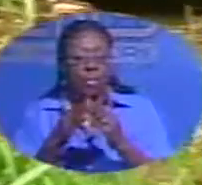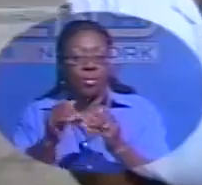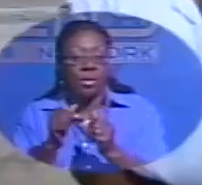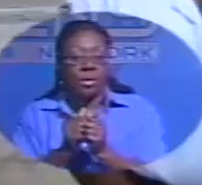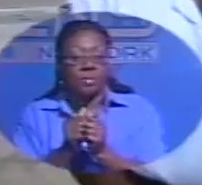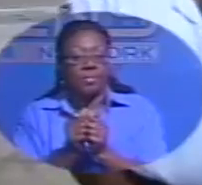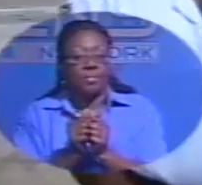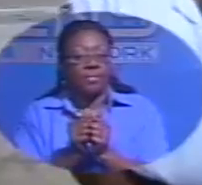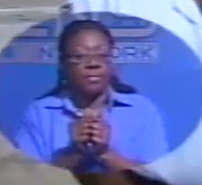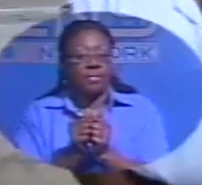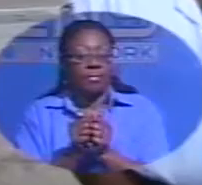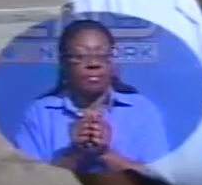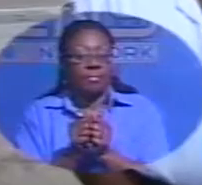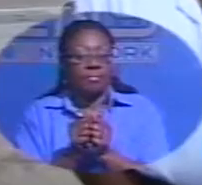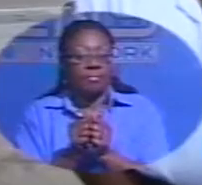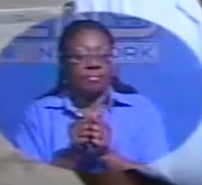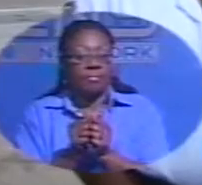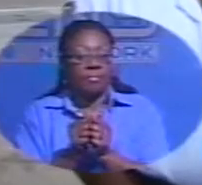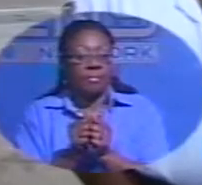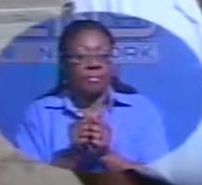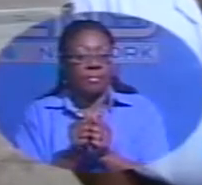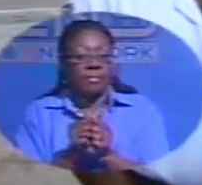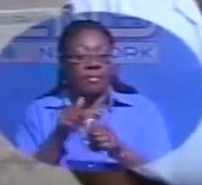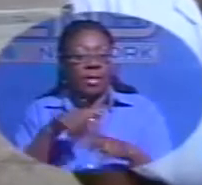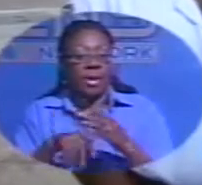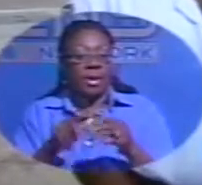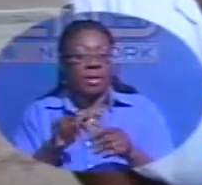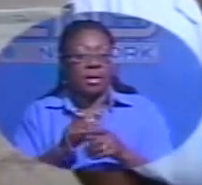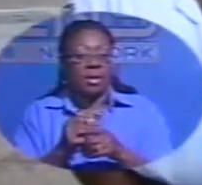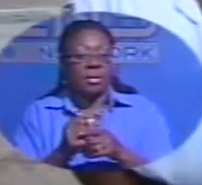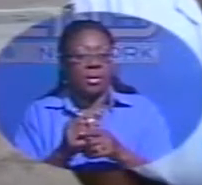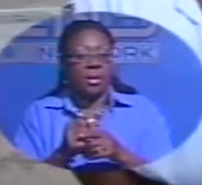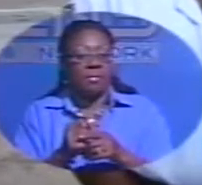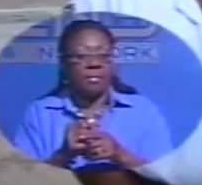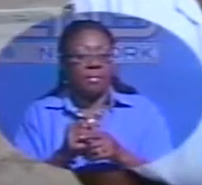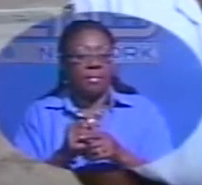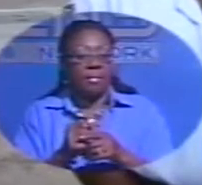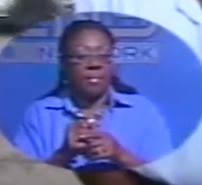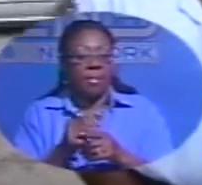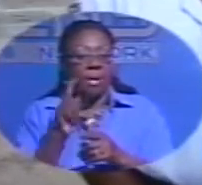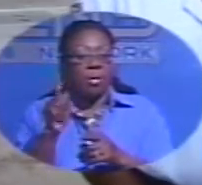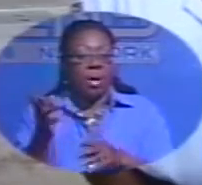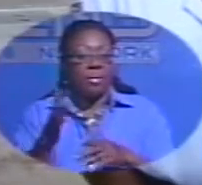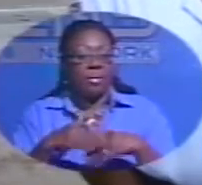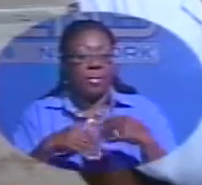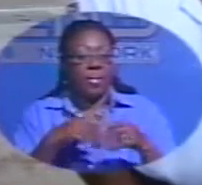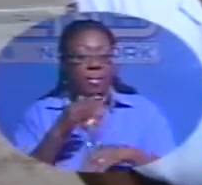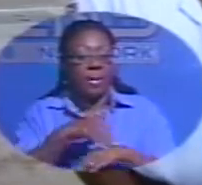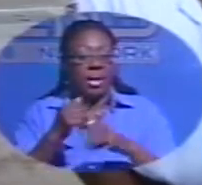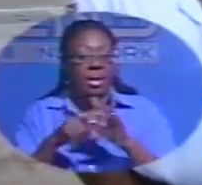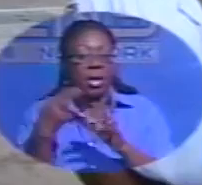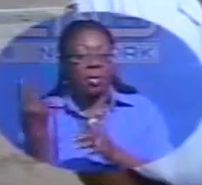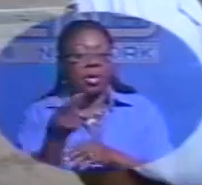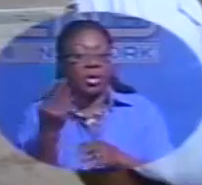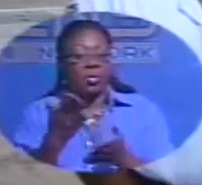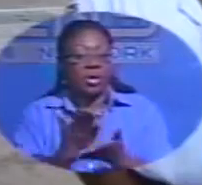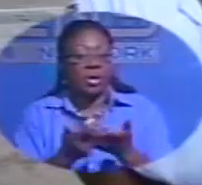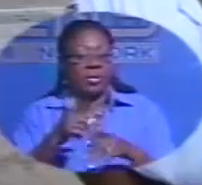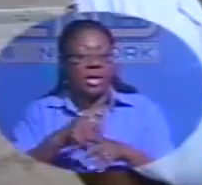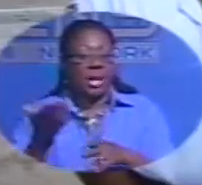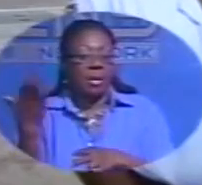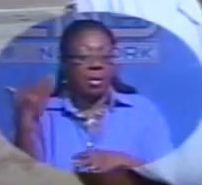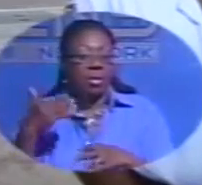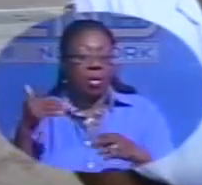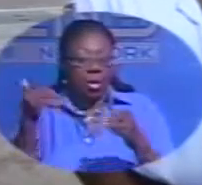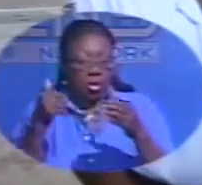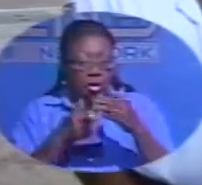a crime perspective. In terms of the one building in particular, it was used some weeks ago to